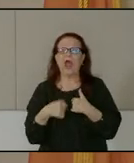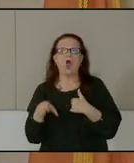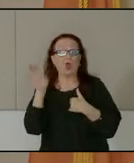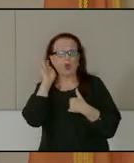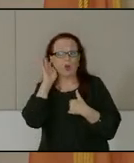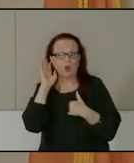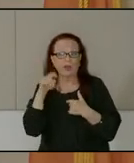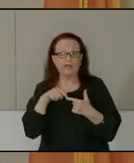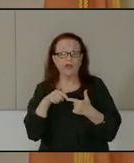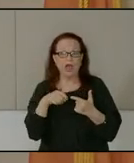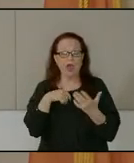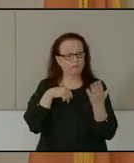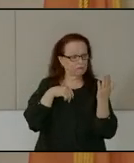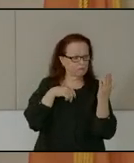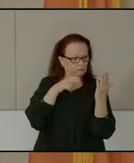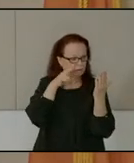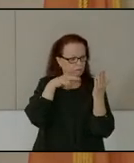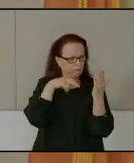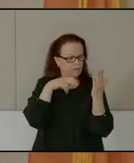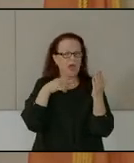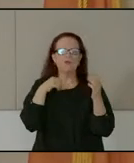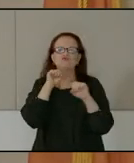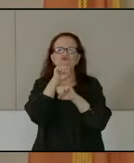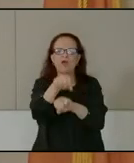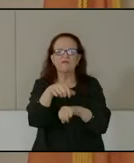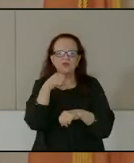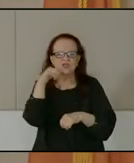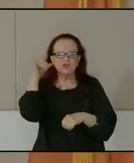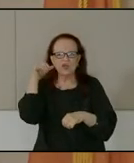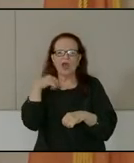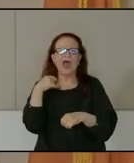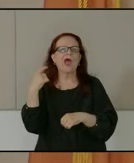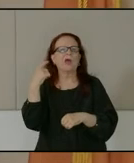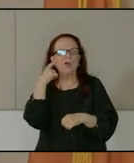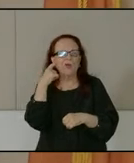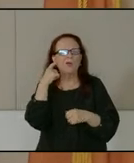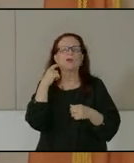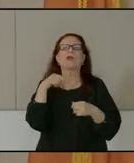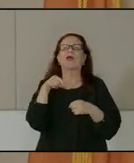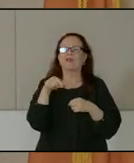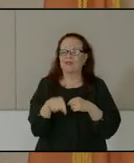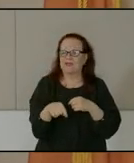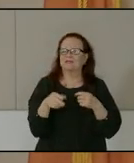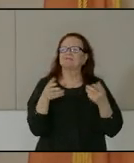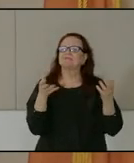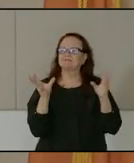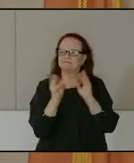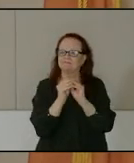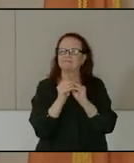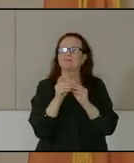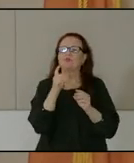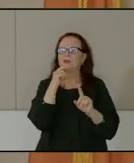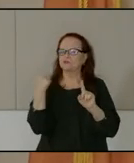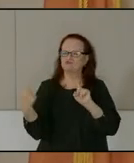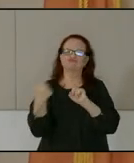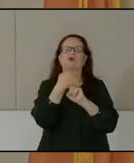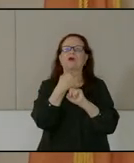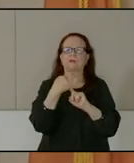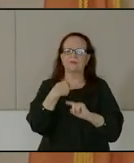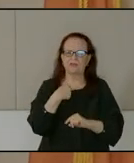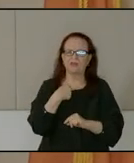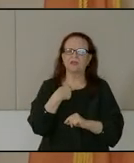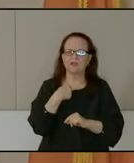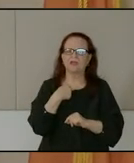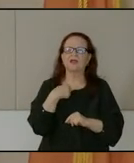I was listening to it on my phone while I was driving yesterday. And when I heard that 5-0 vote, it really, really struck me